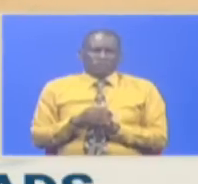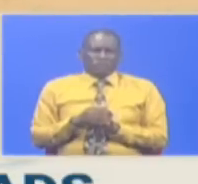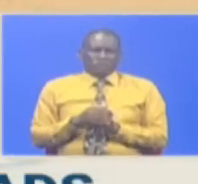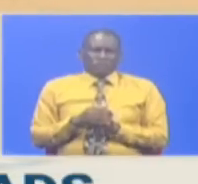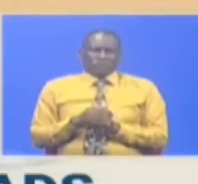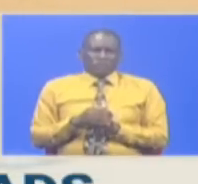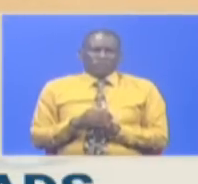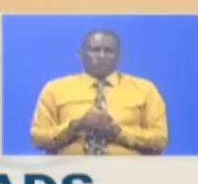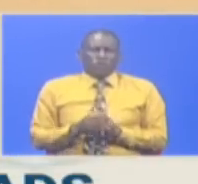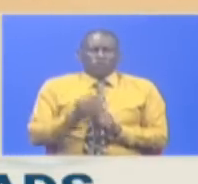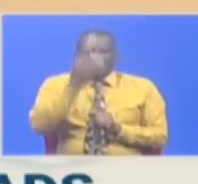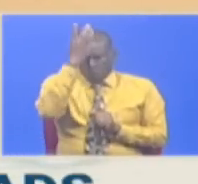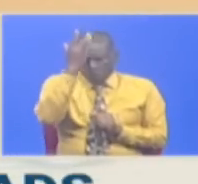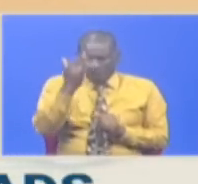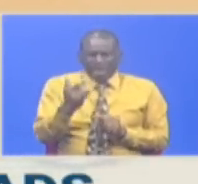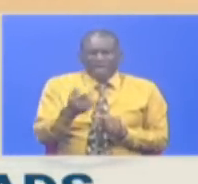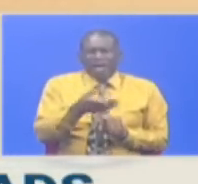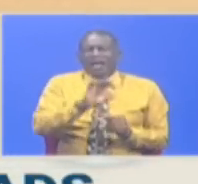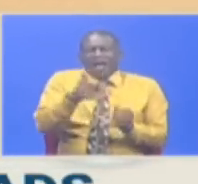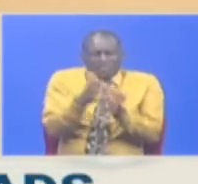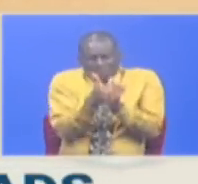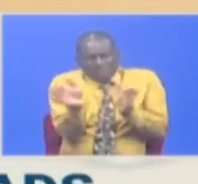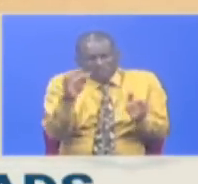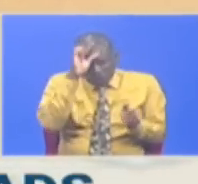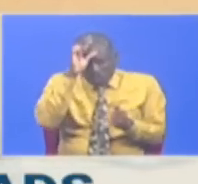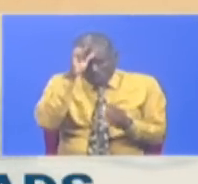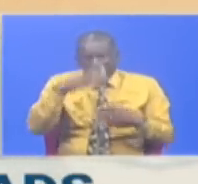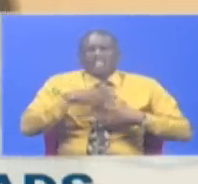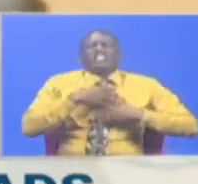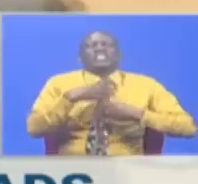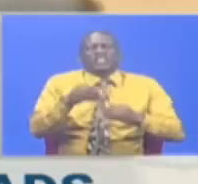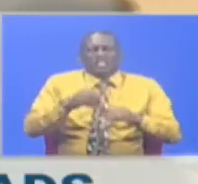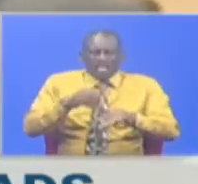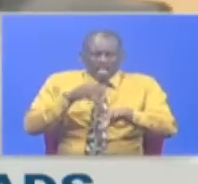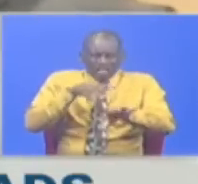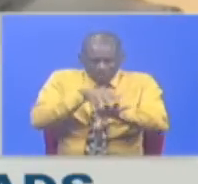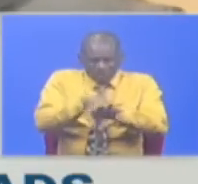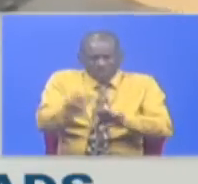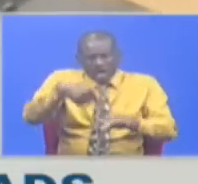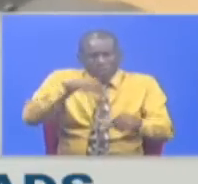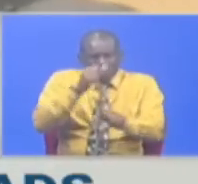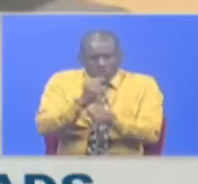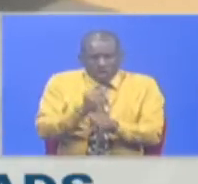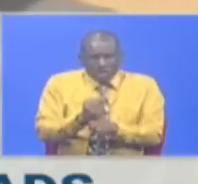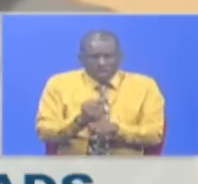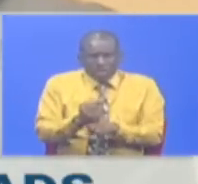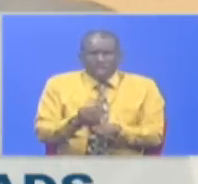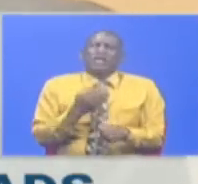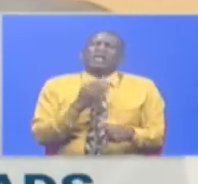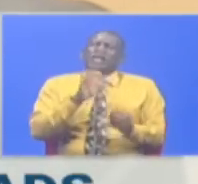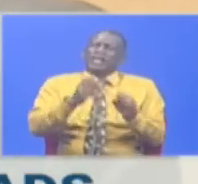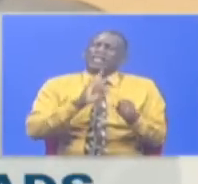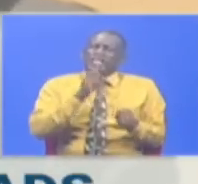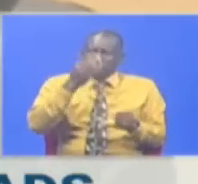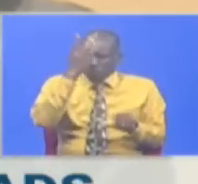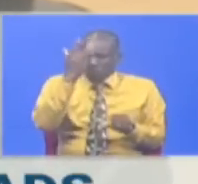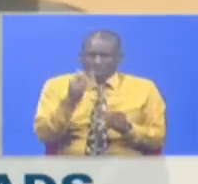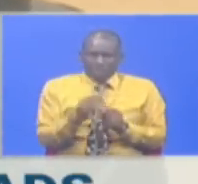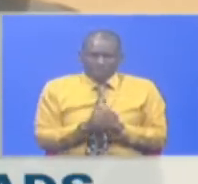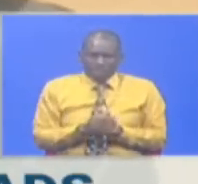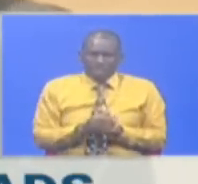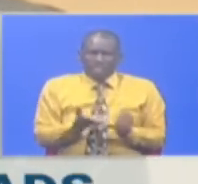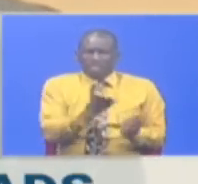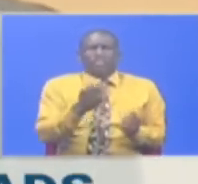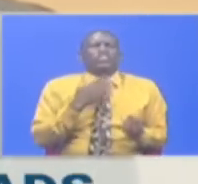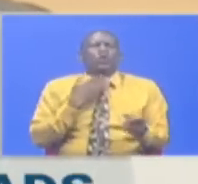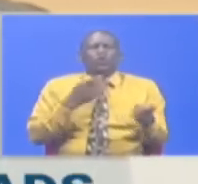Why are they interested and interfering with our affairs? You want me to tell you why? They want to